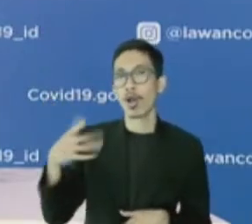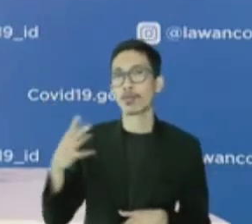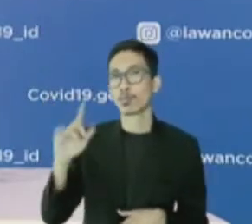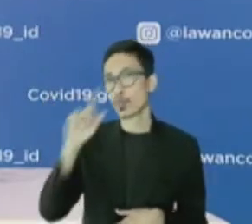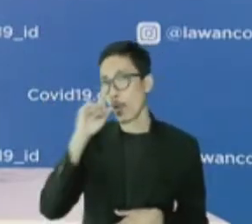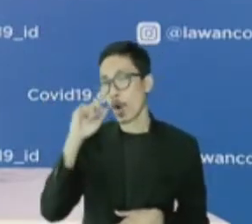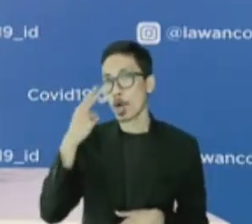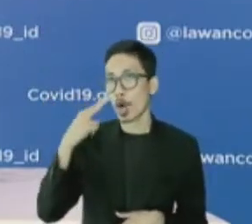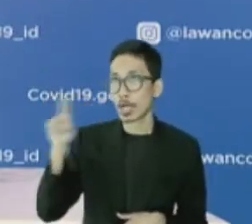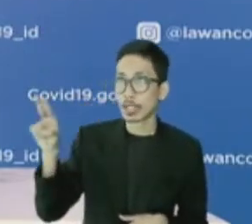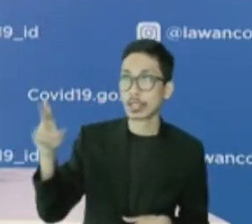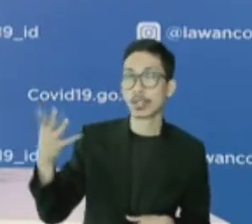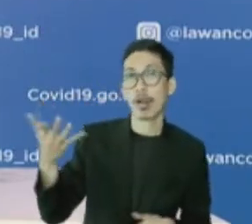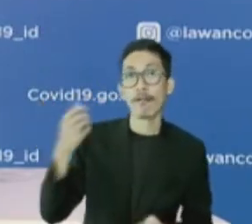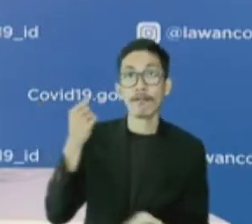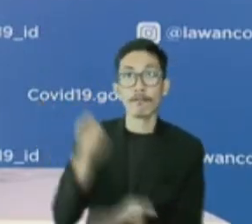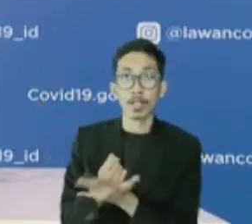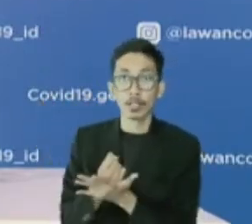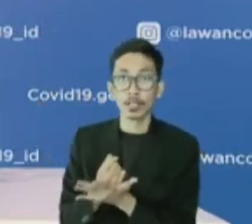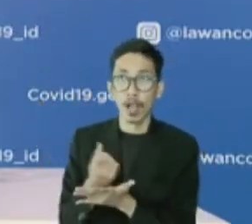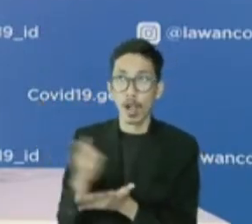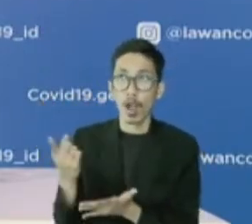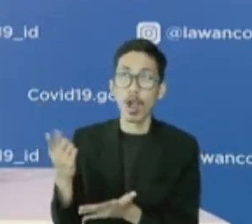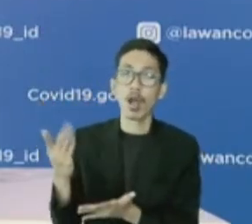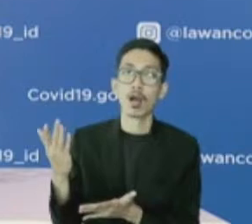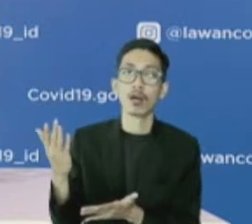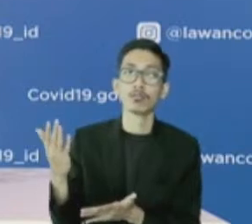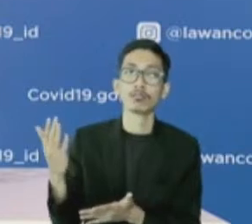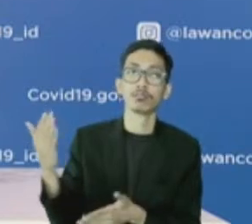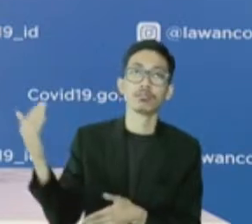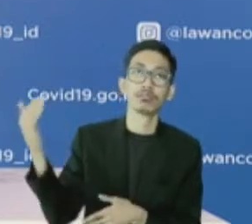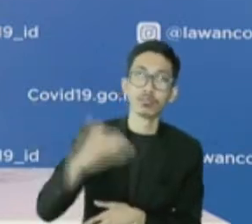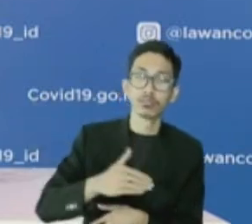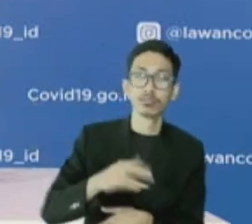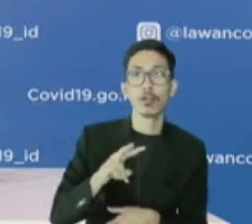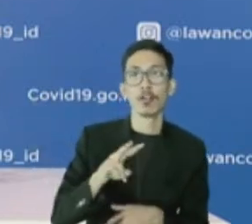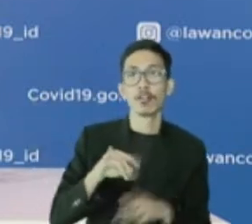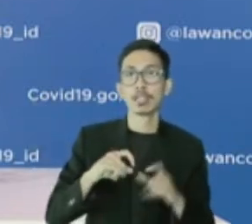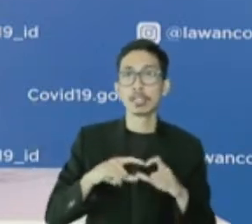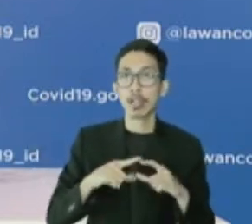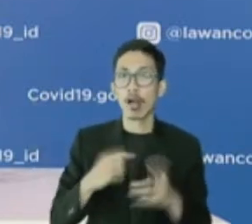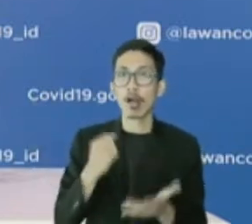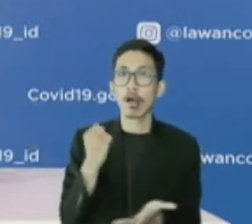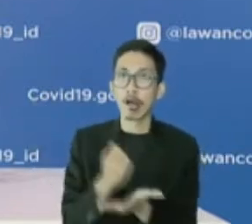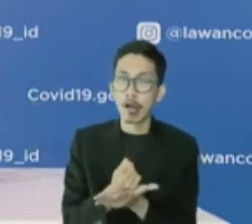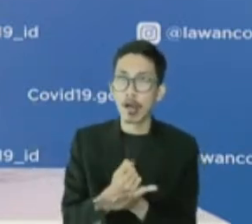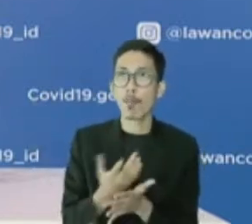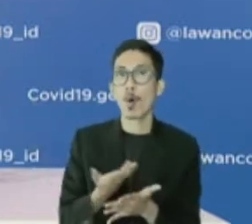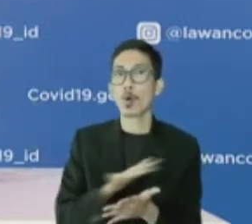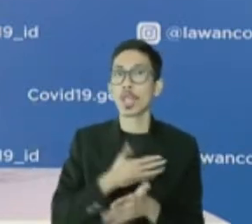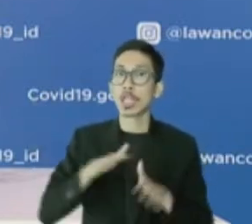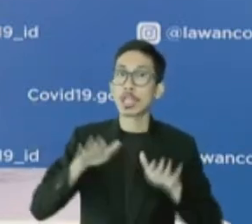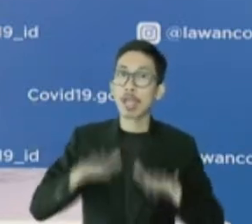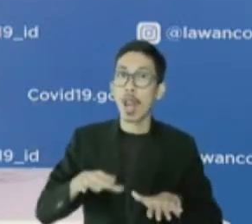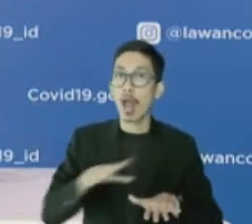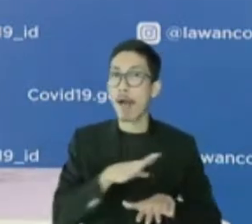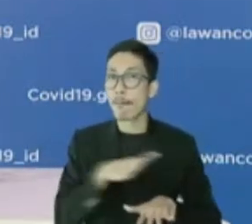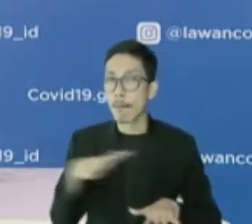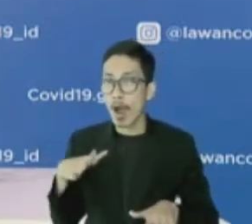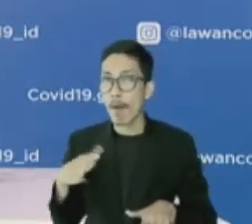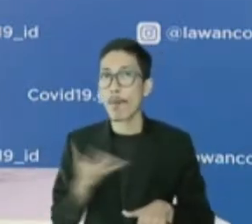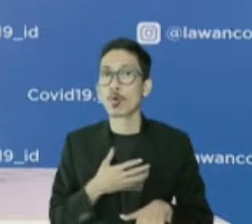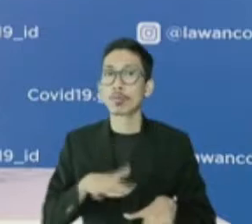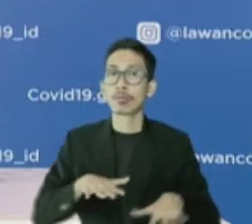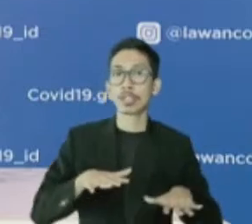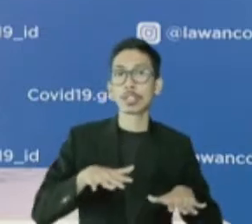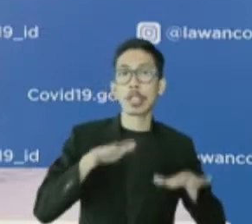visa, diplomatic visa, visit visa, limited stay visa, service stay permit,